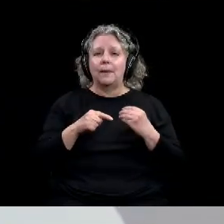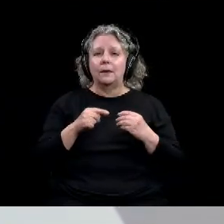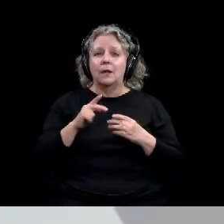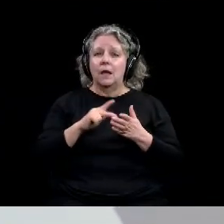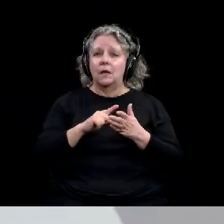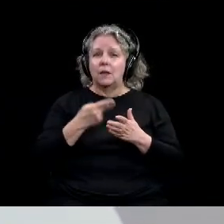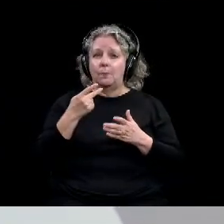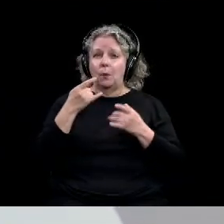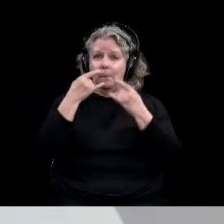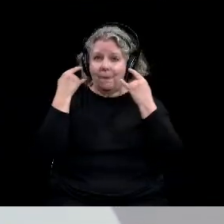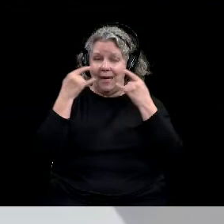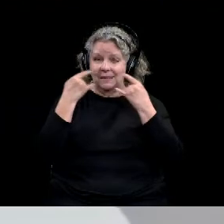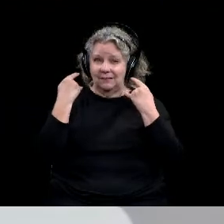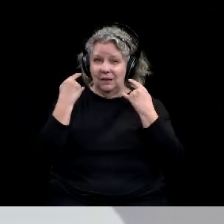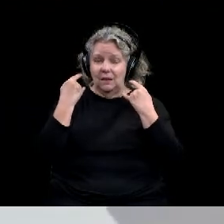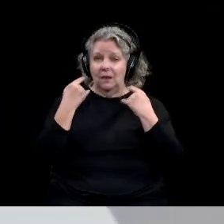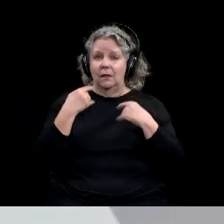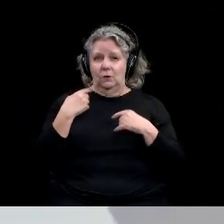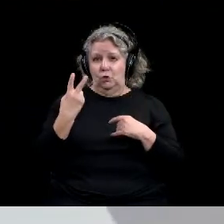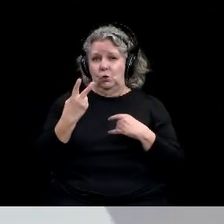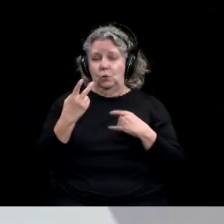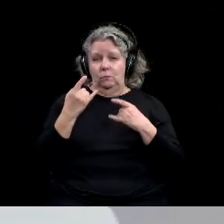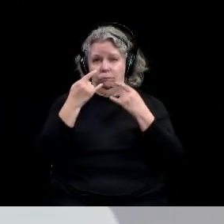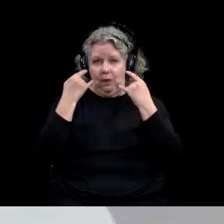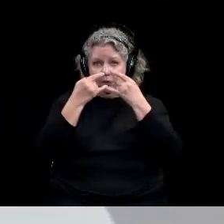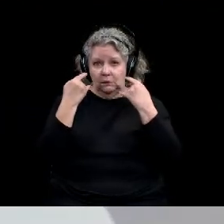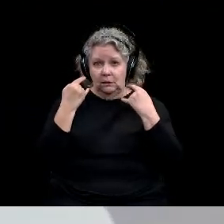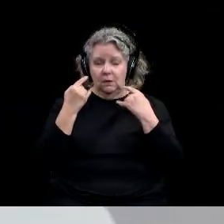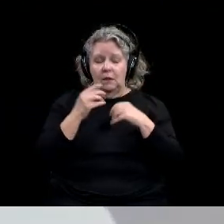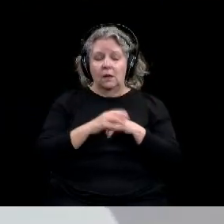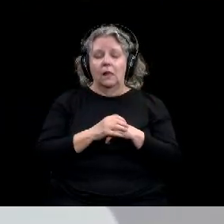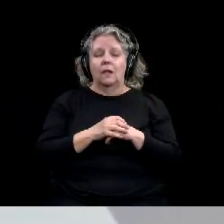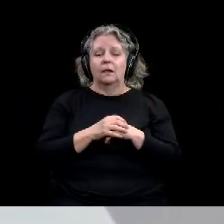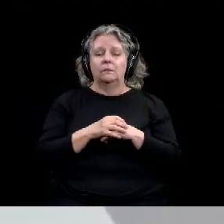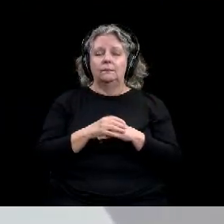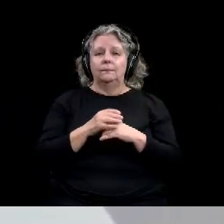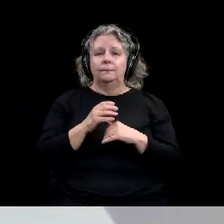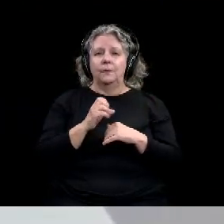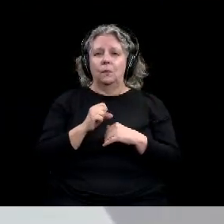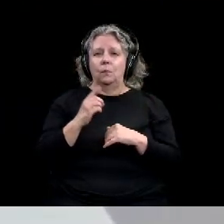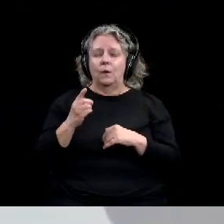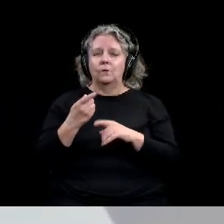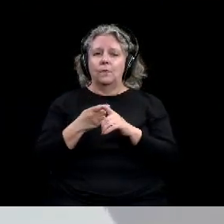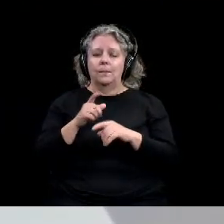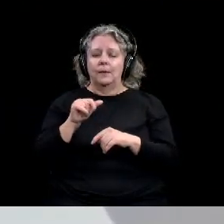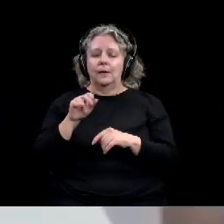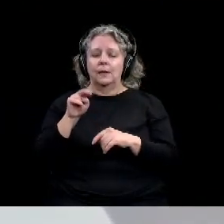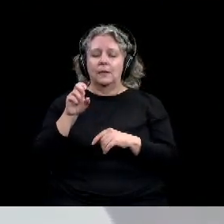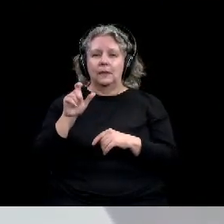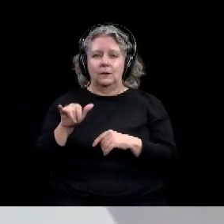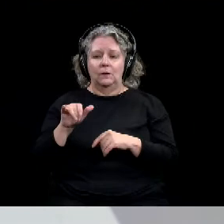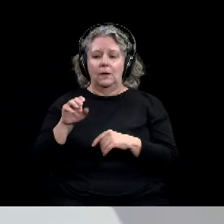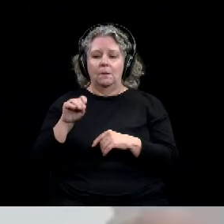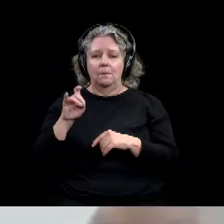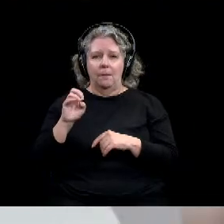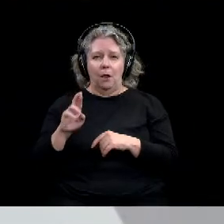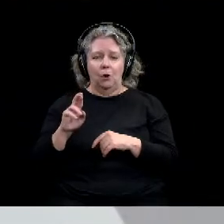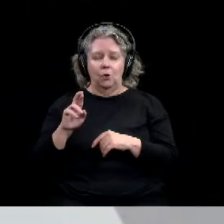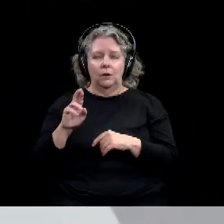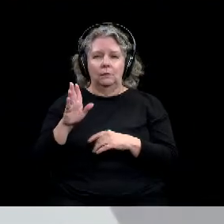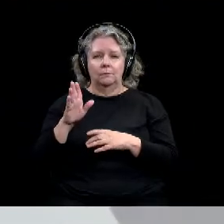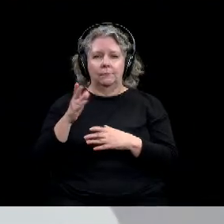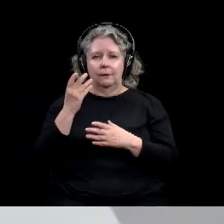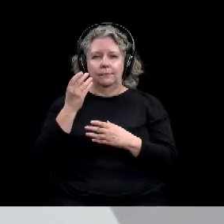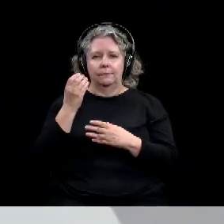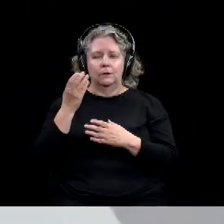shared on an online medical resource in November. So this is not